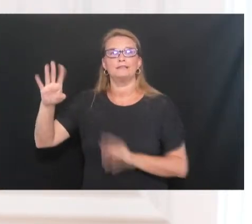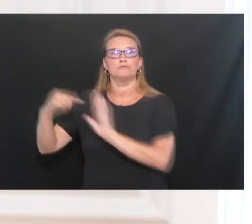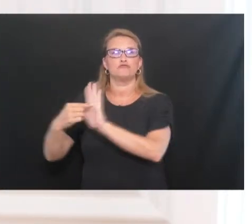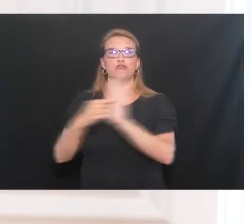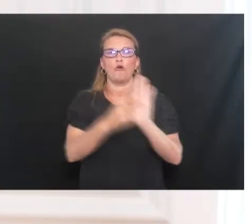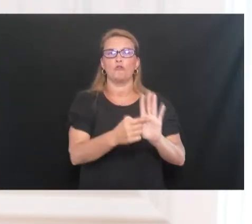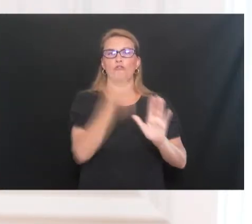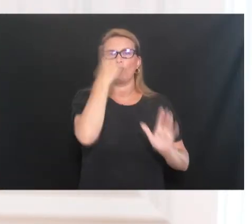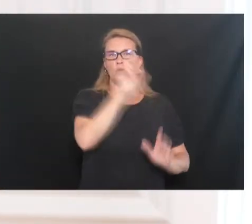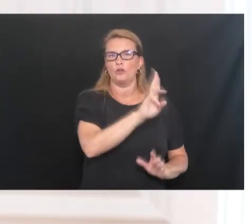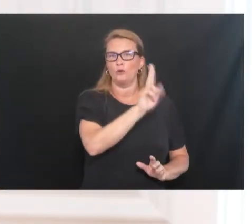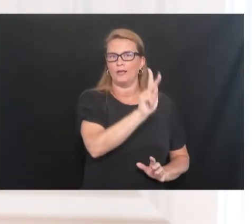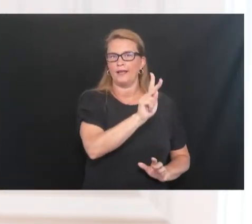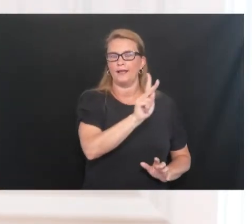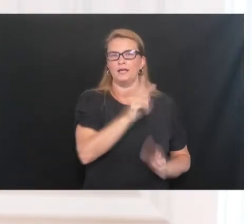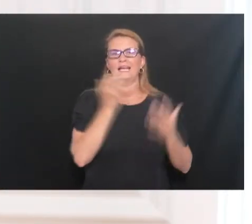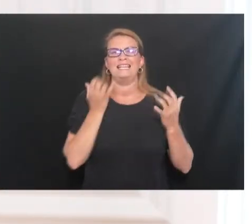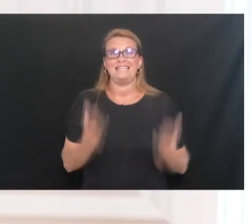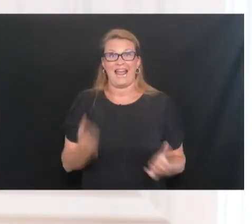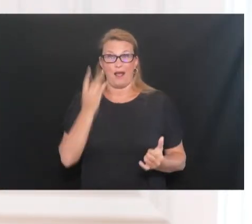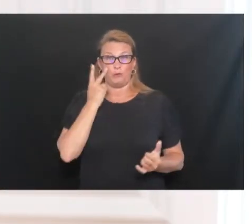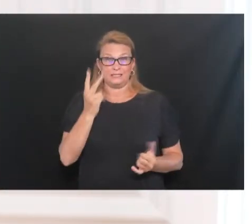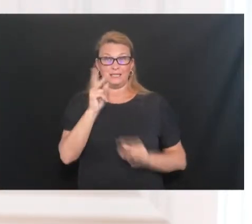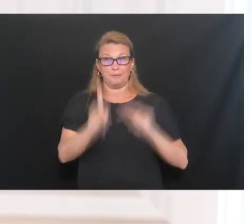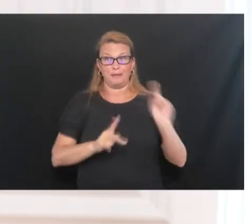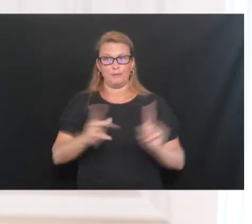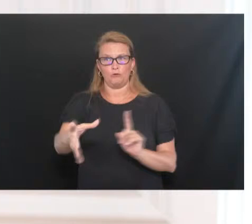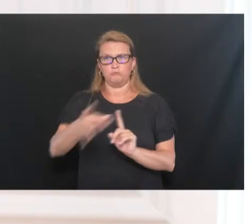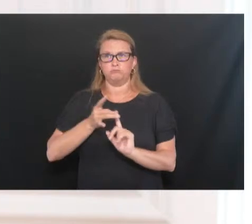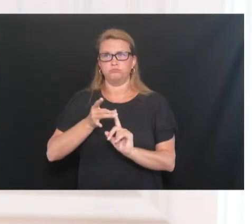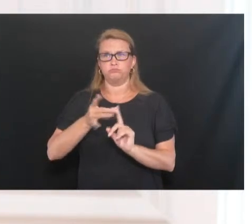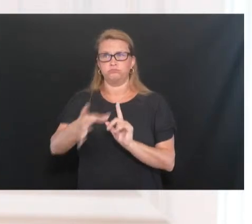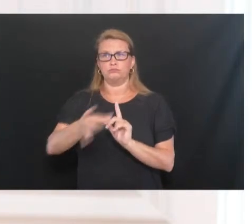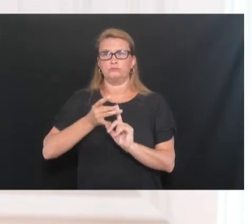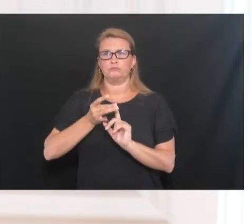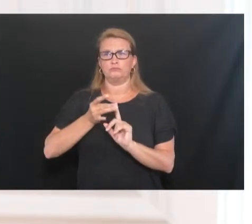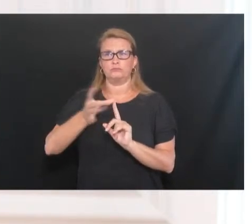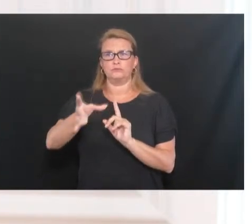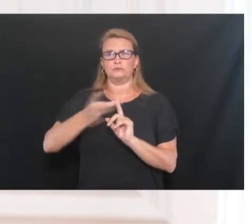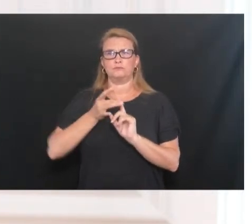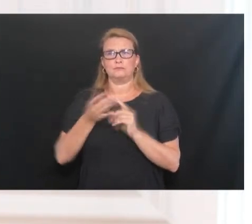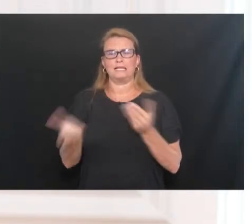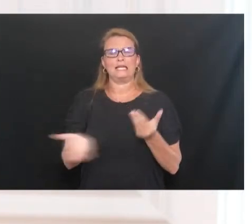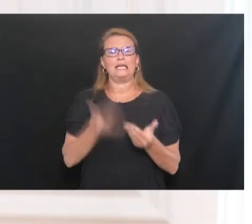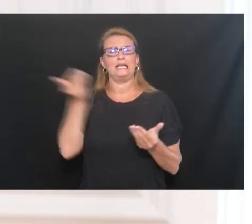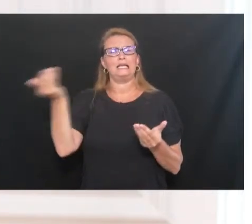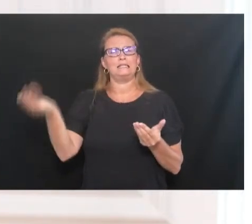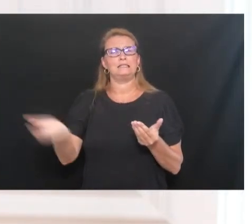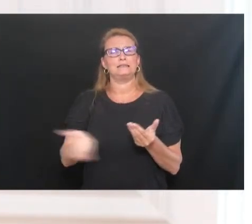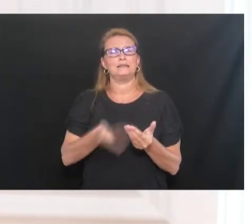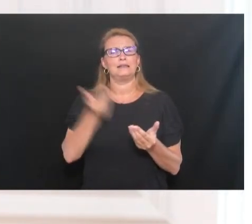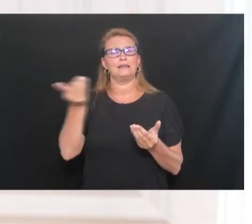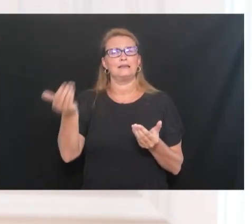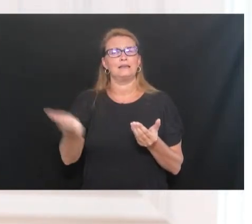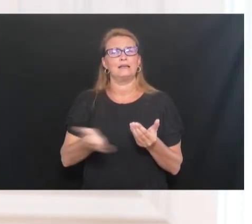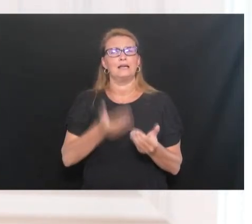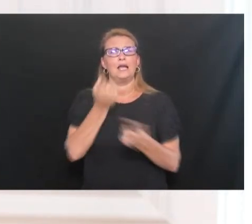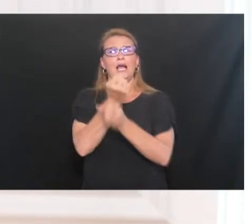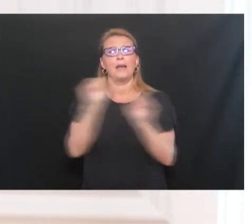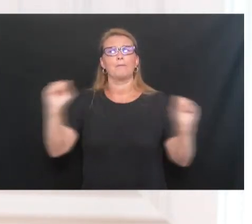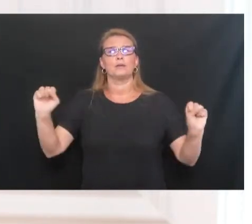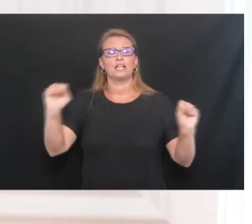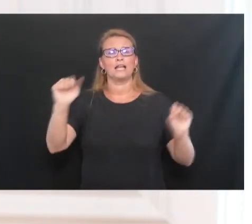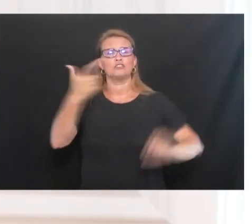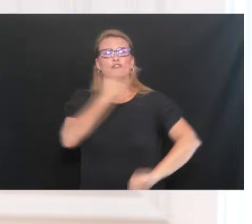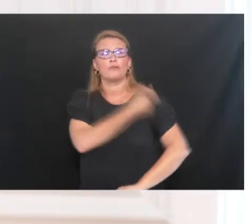start to see people get reinfected more easily, and we see this protection from the vaccines perhaps starting